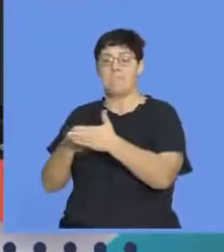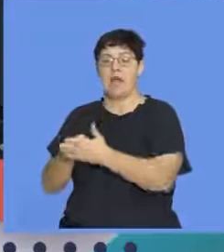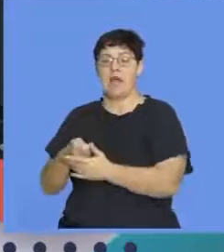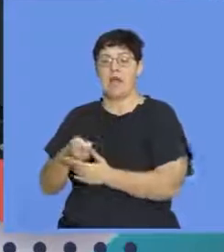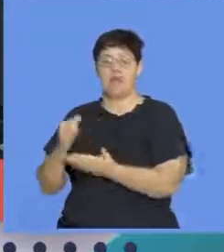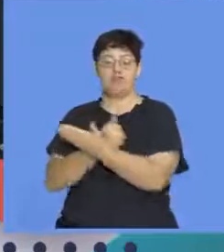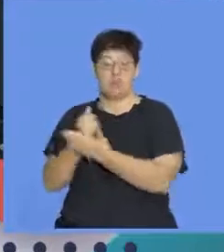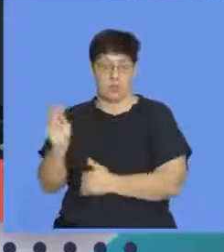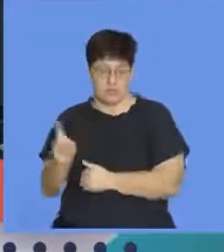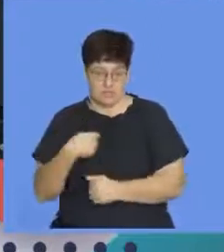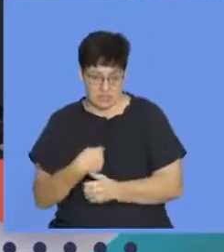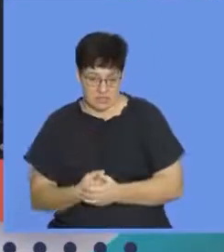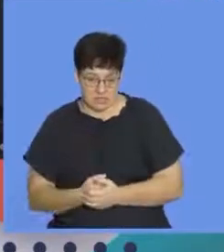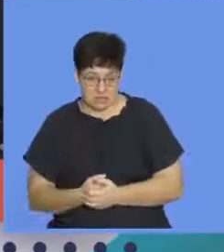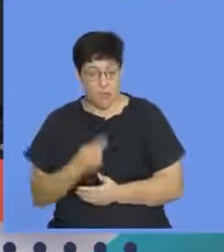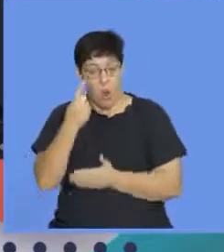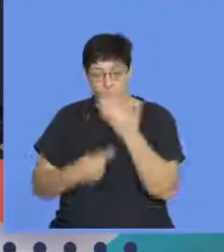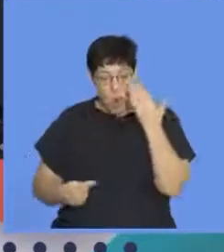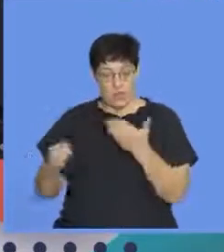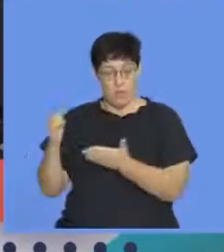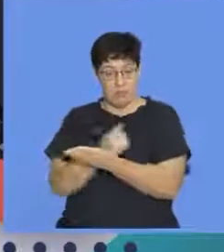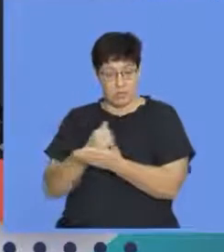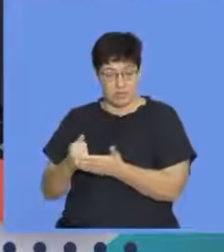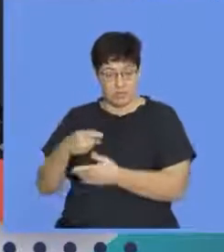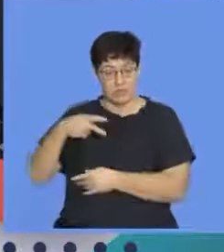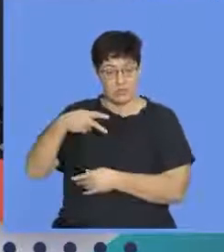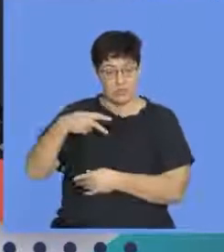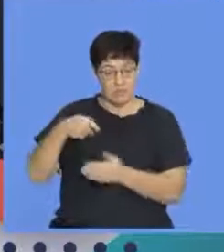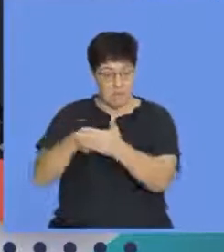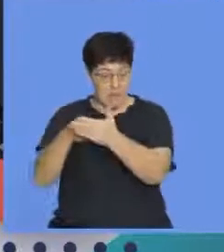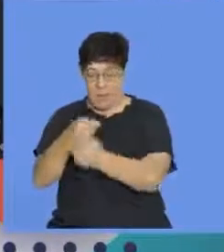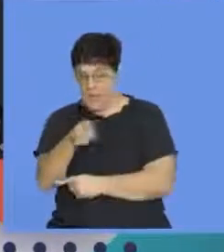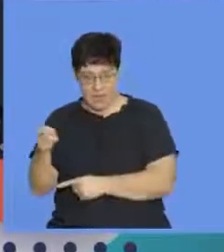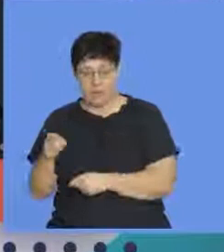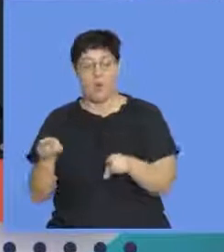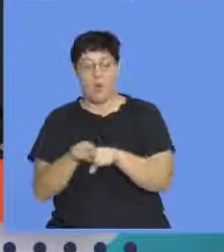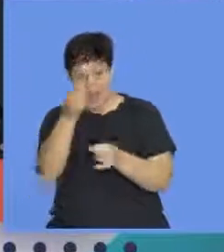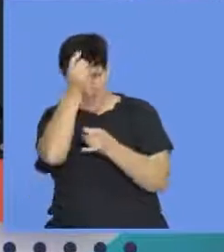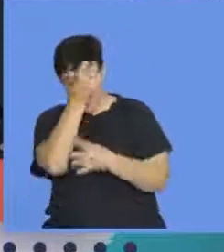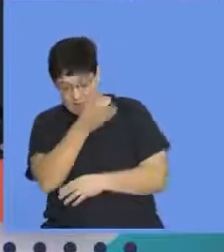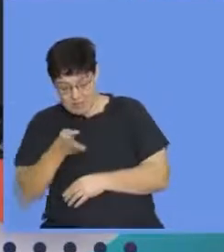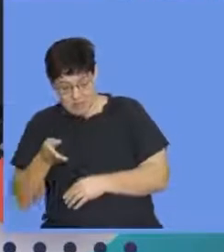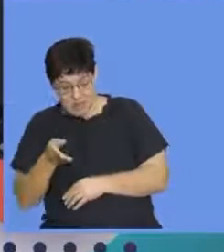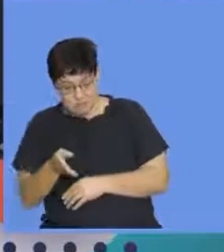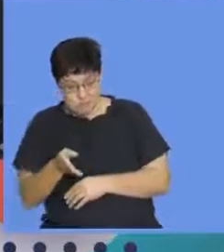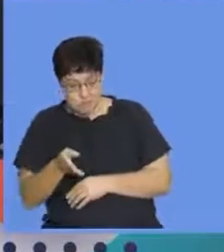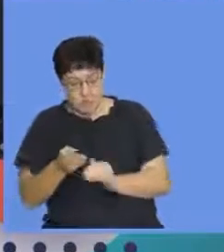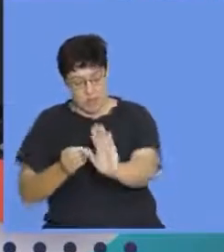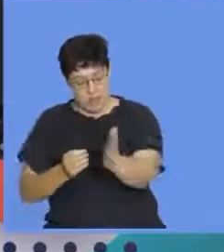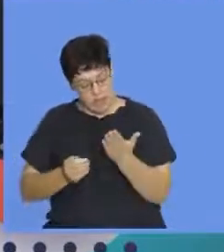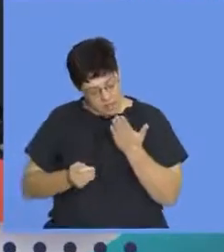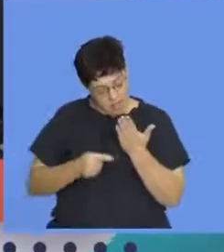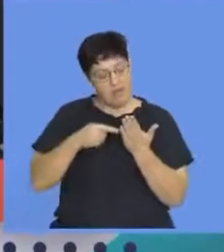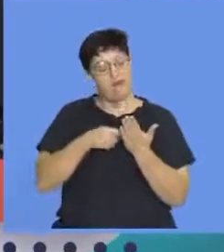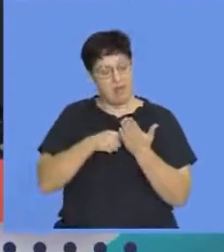not just the credit purchases that you require. You will have to use the information that you are given in